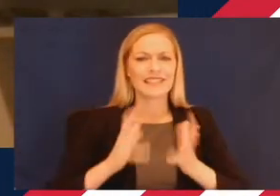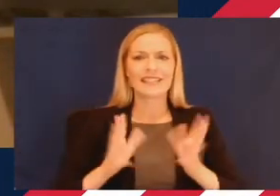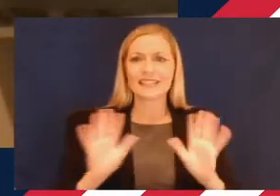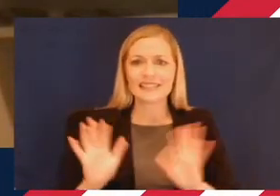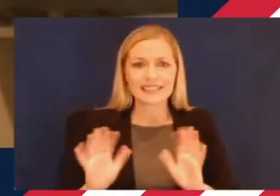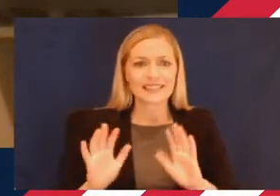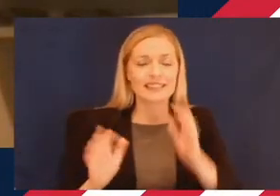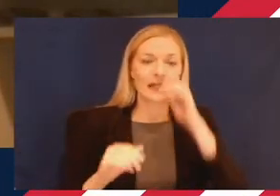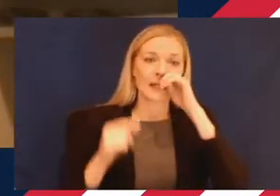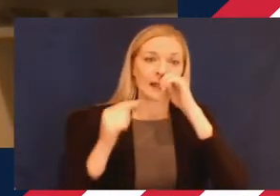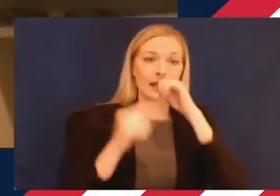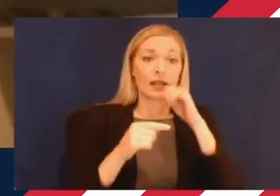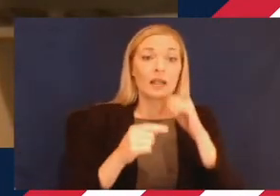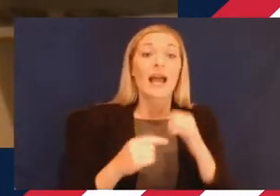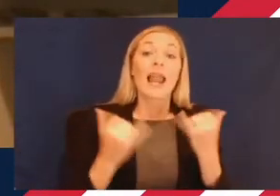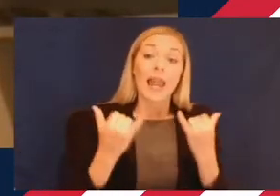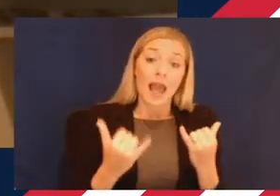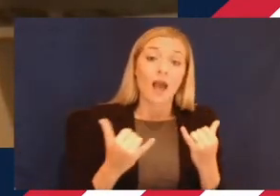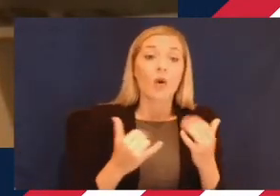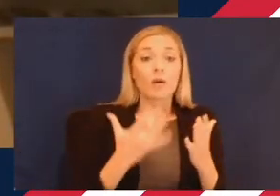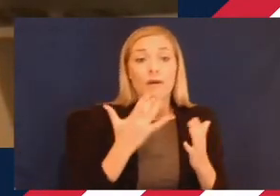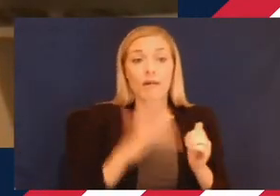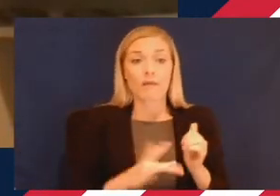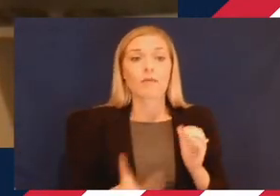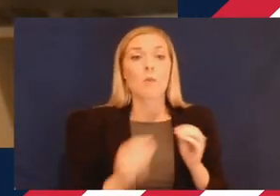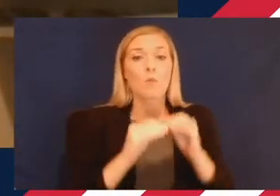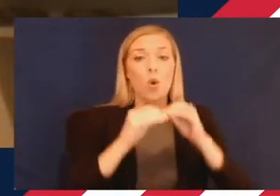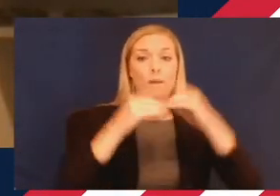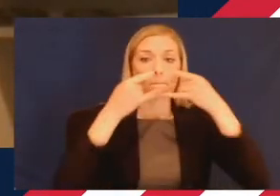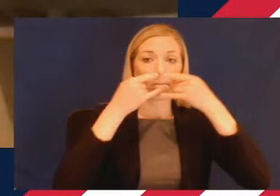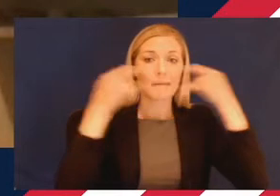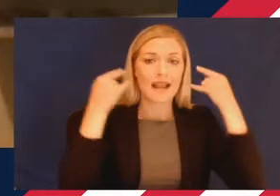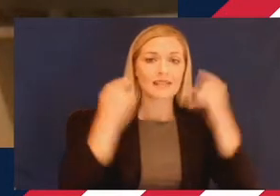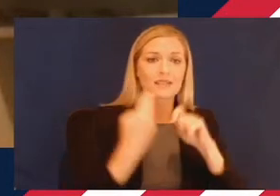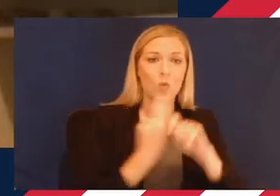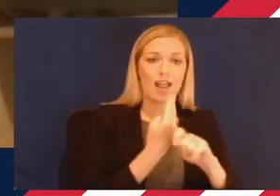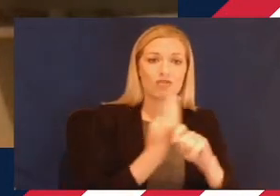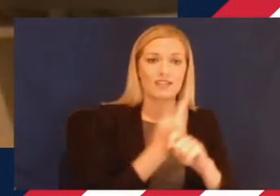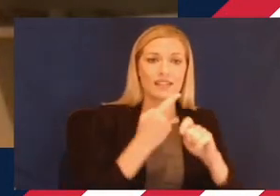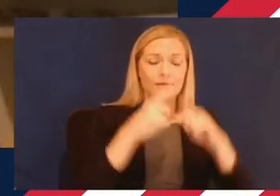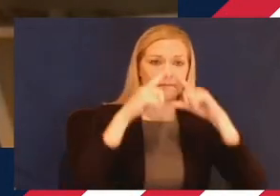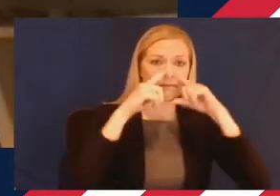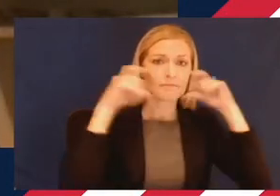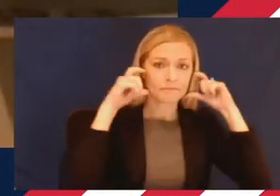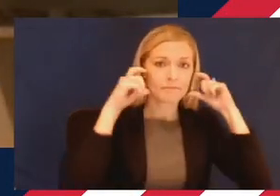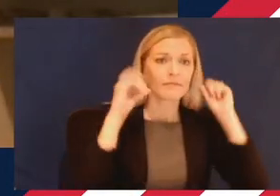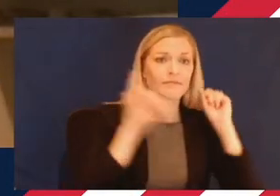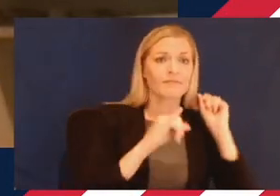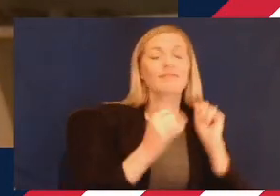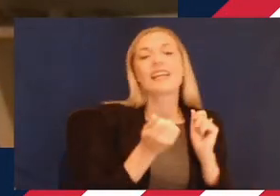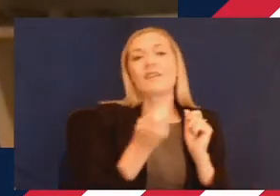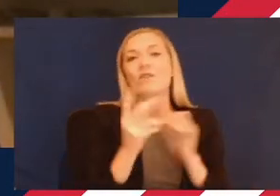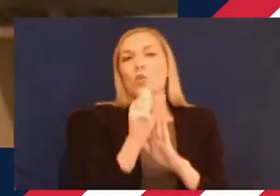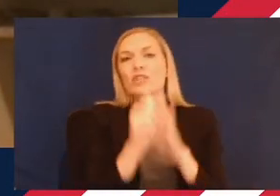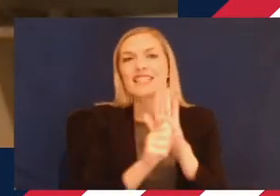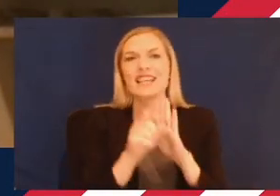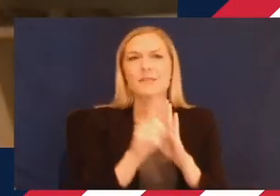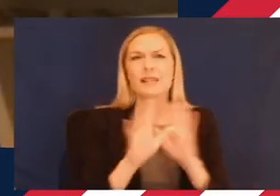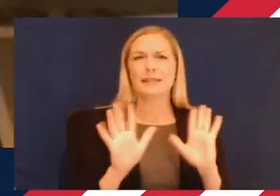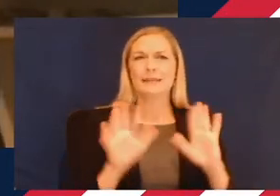mask wearing, and some of the most heavily affected states have put a pause on reopening non-essential places of